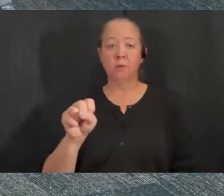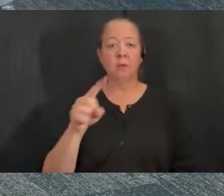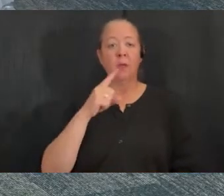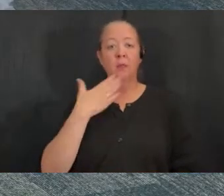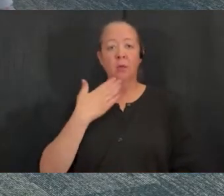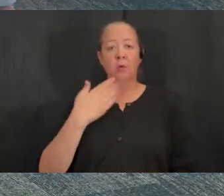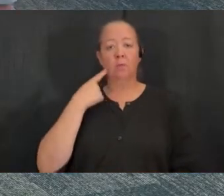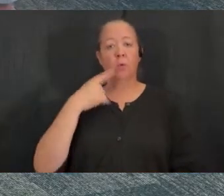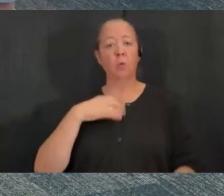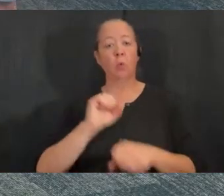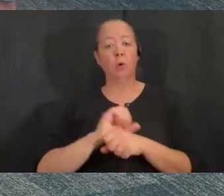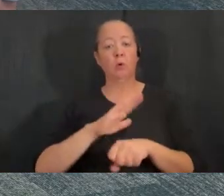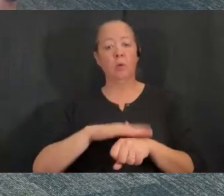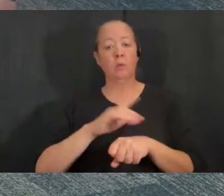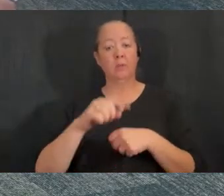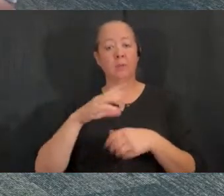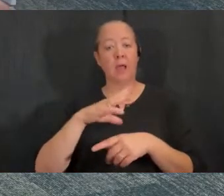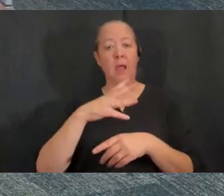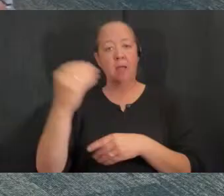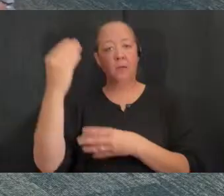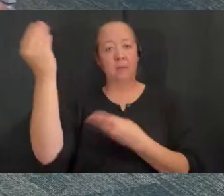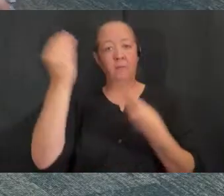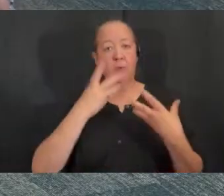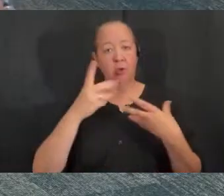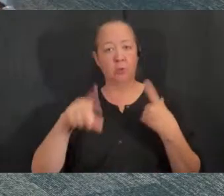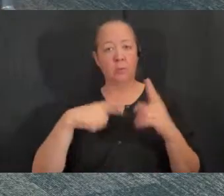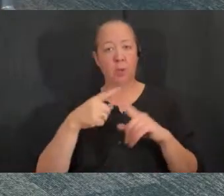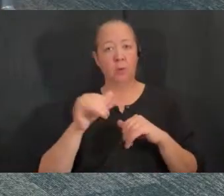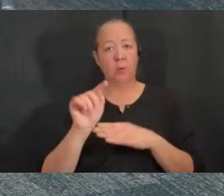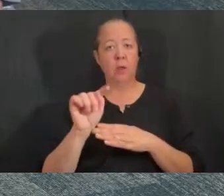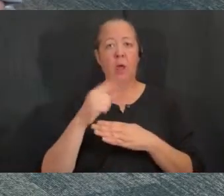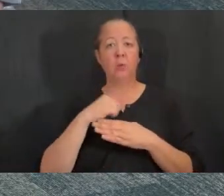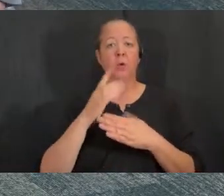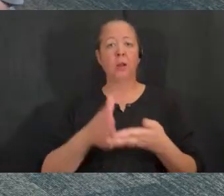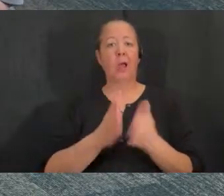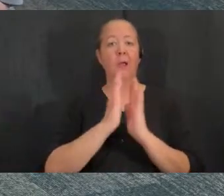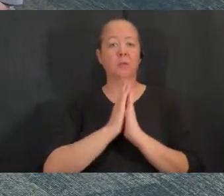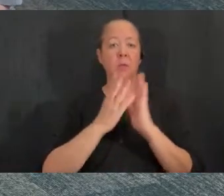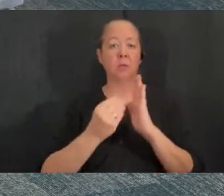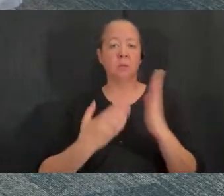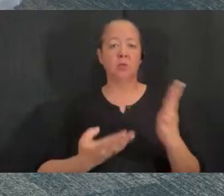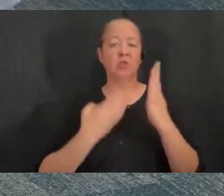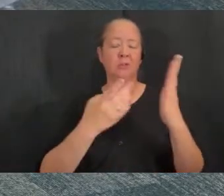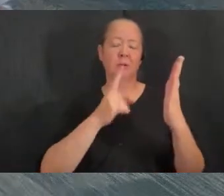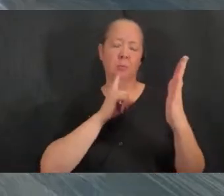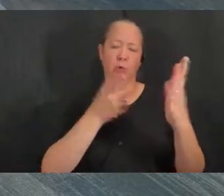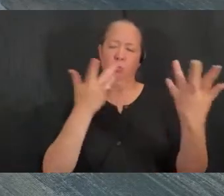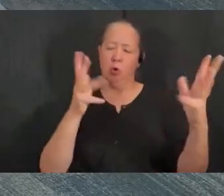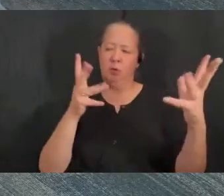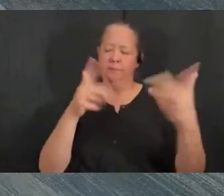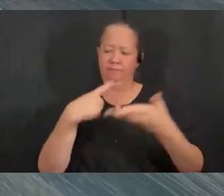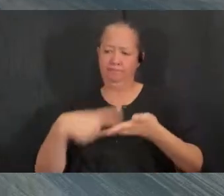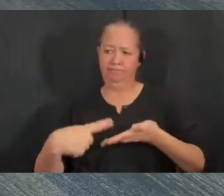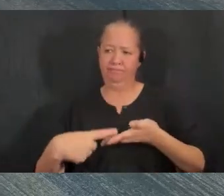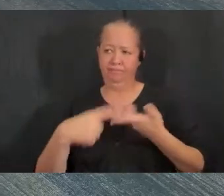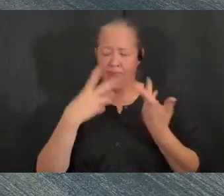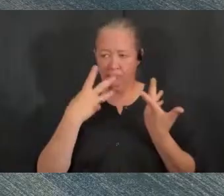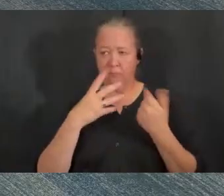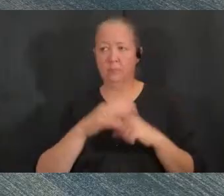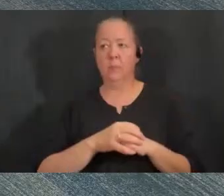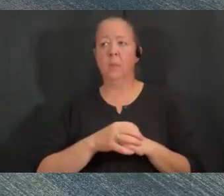about it. And I guess I would just ask and suggest, and I'm sure you've probably already talked about this, that if it